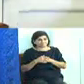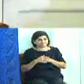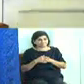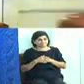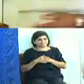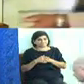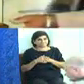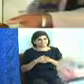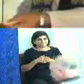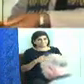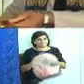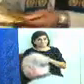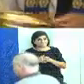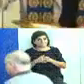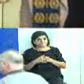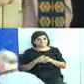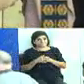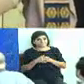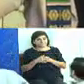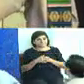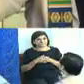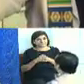I've had many tears and